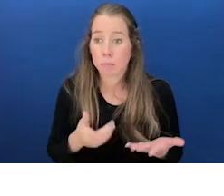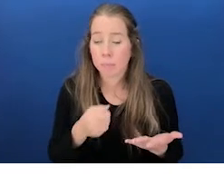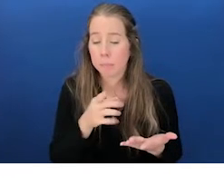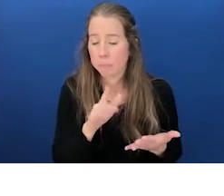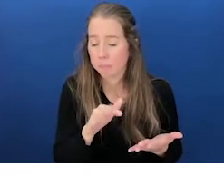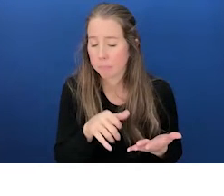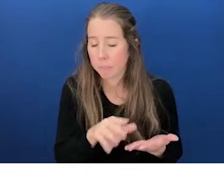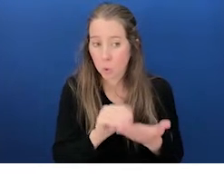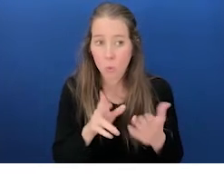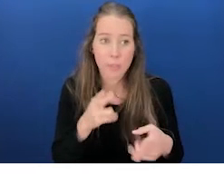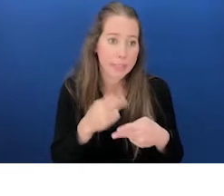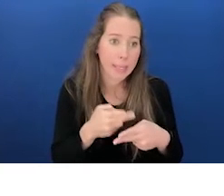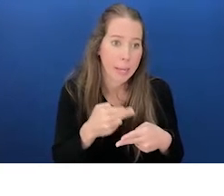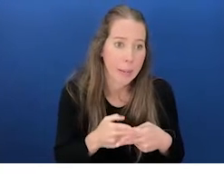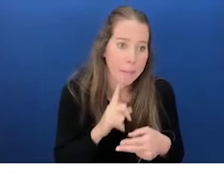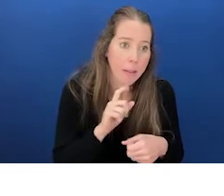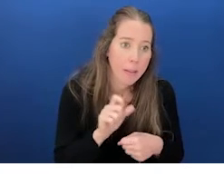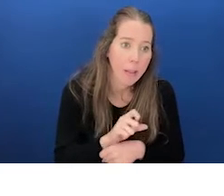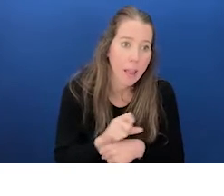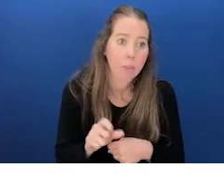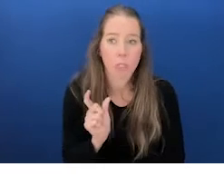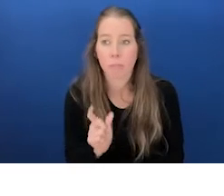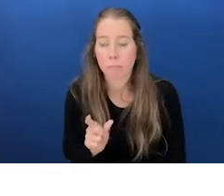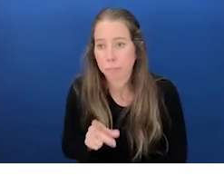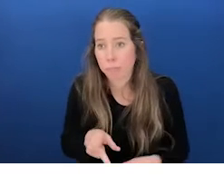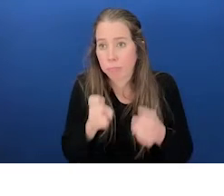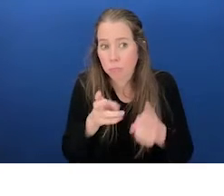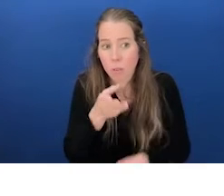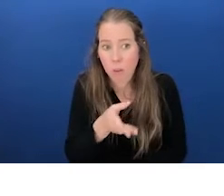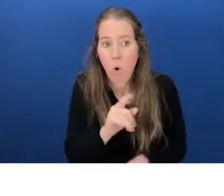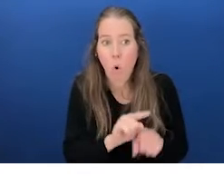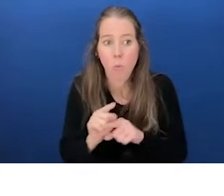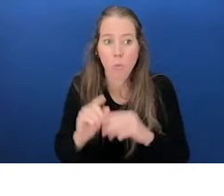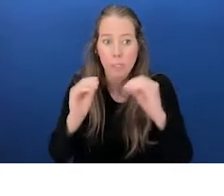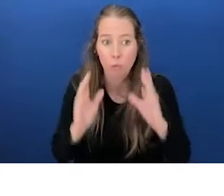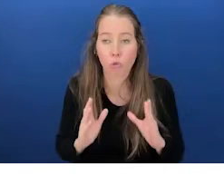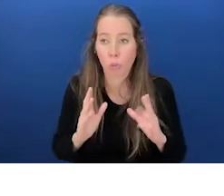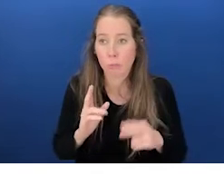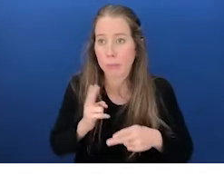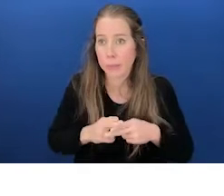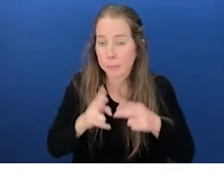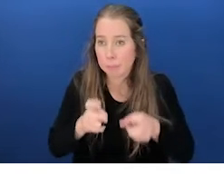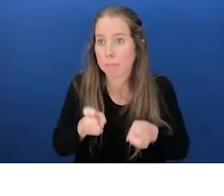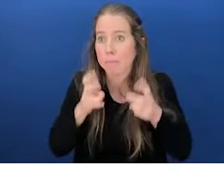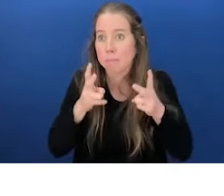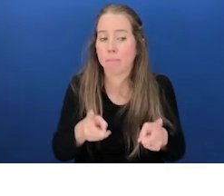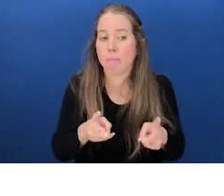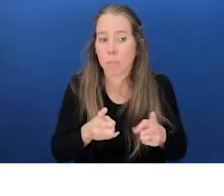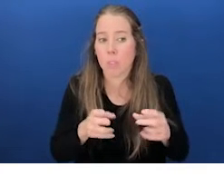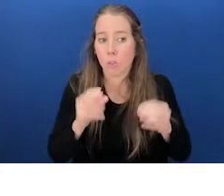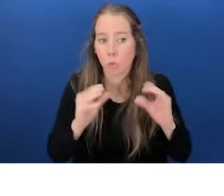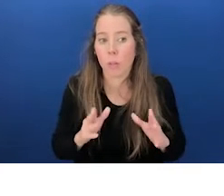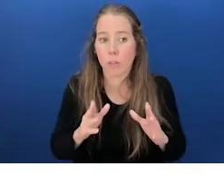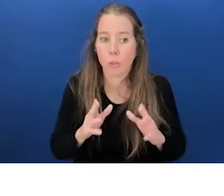the student's name is actually inserted in there as well as the name of the instructor who have raised that flag. And then we